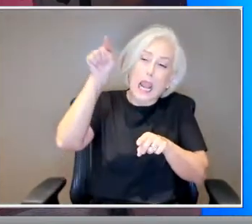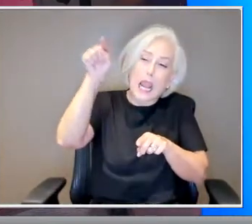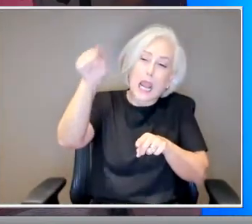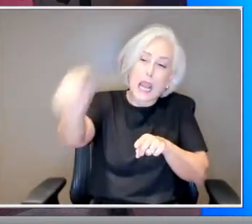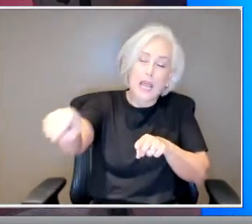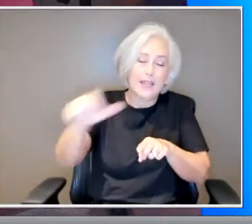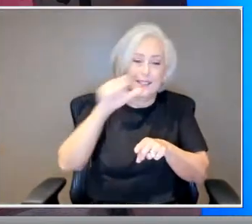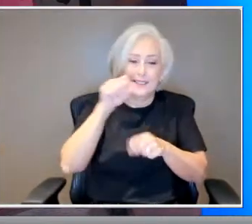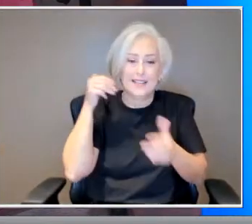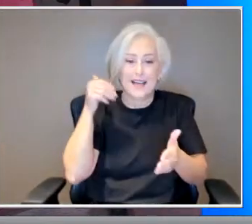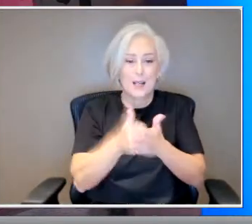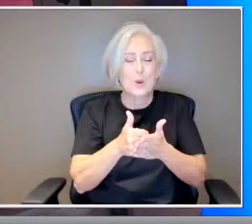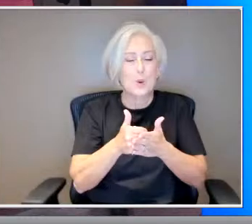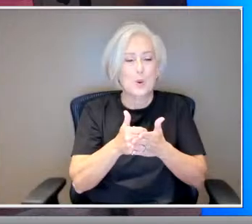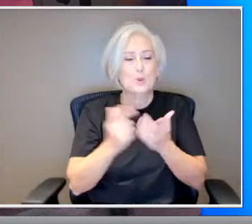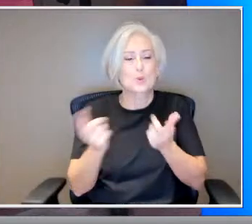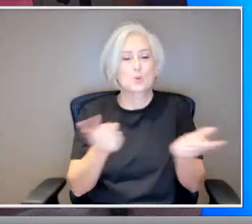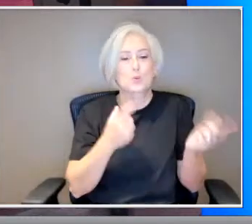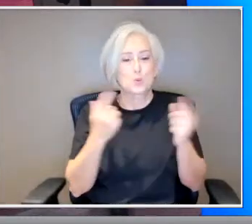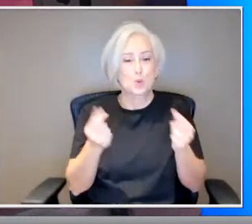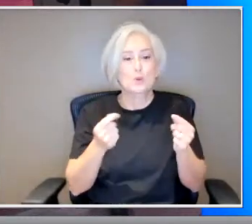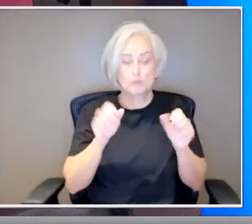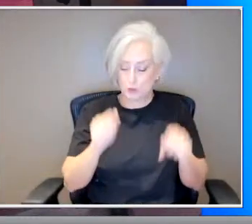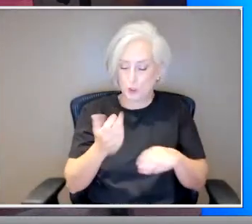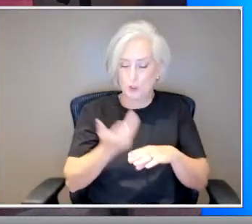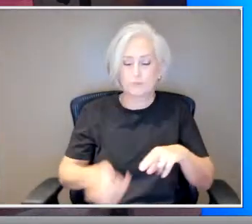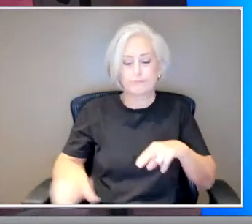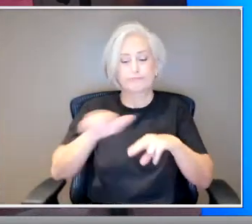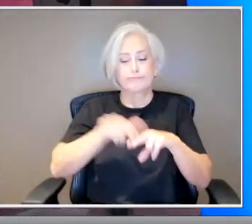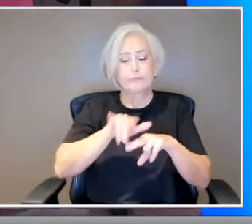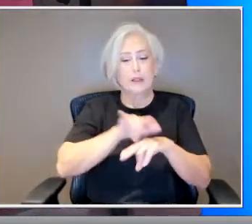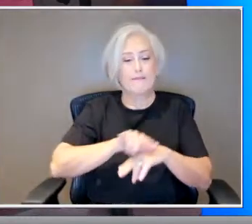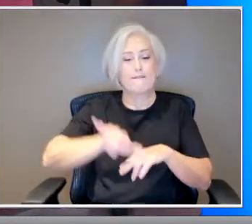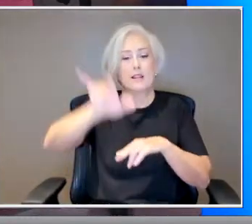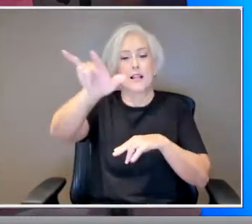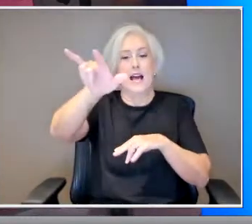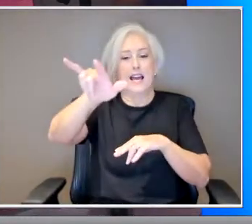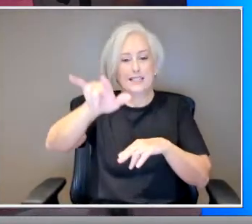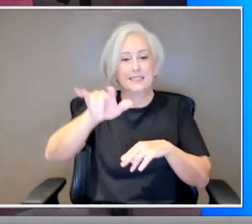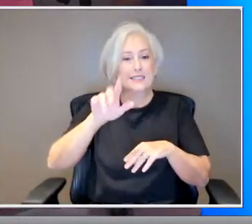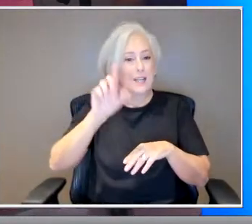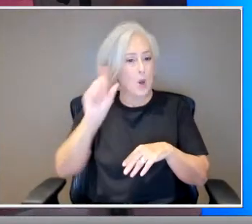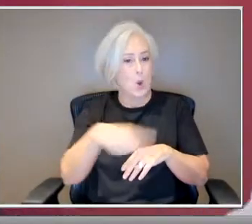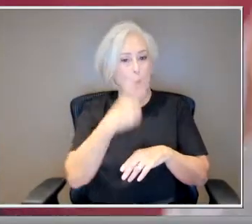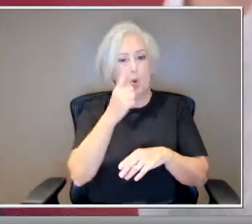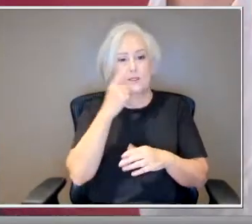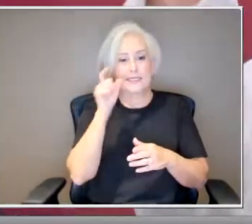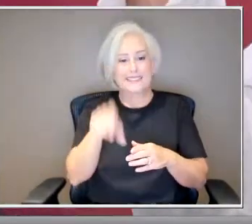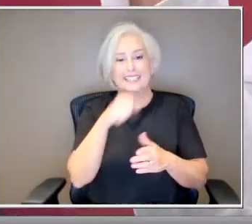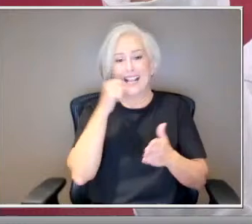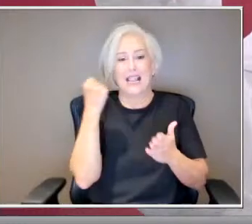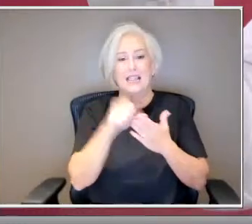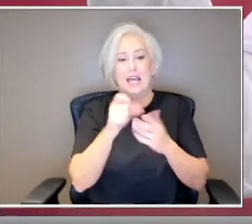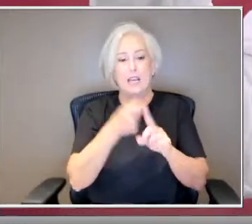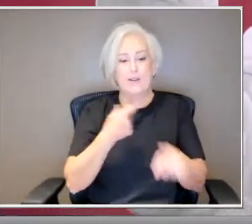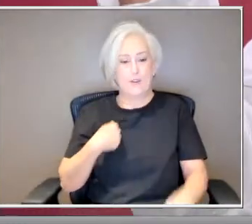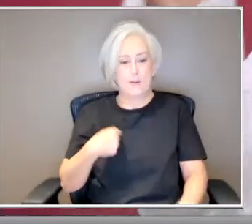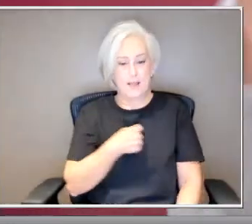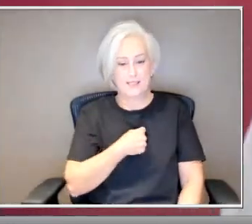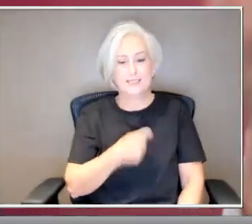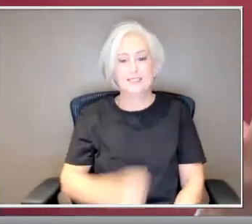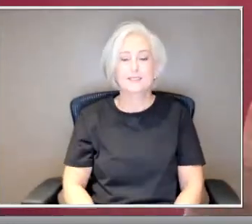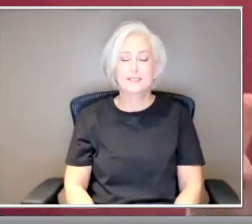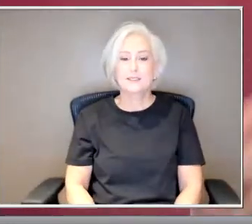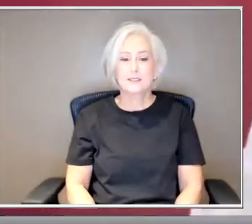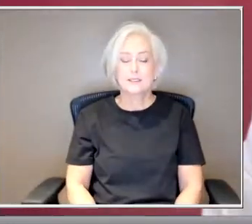given time, she could fly to see them? Yeah. And just need a letter from one of you? We have, like, it's